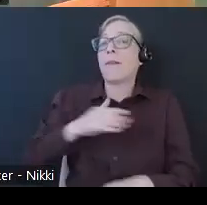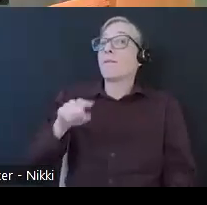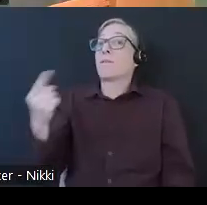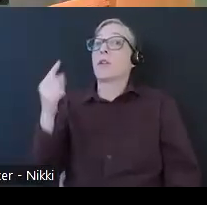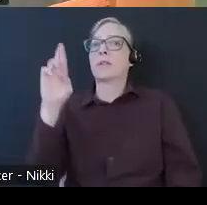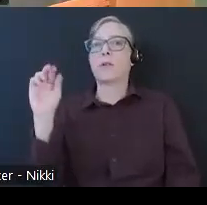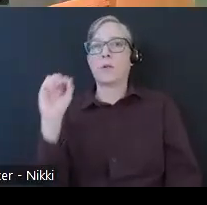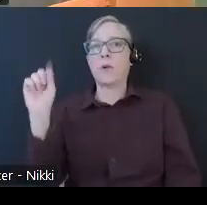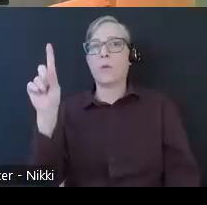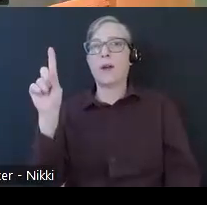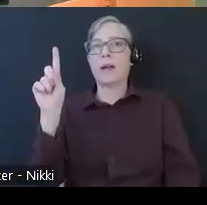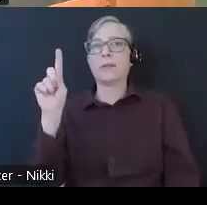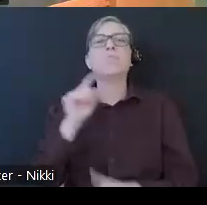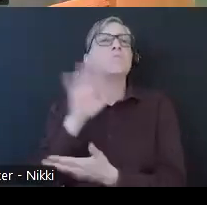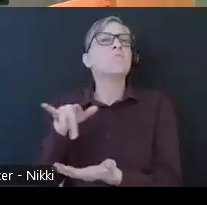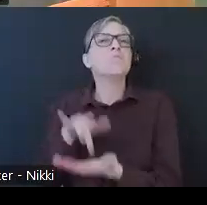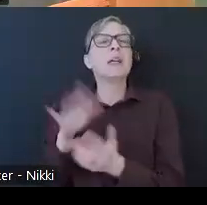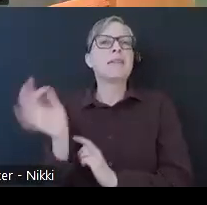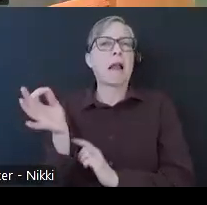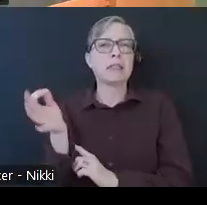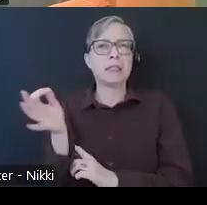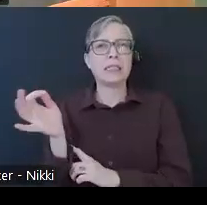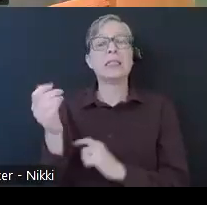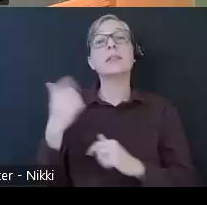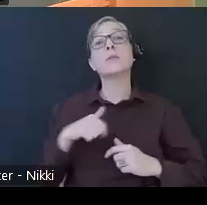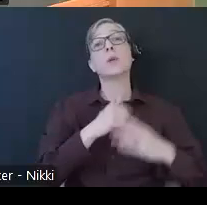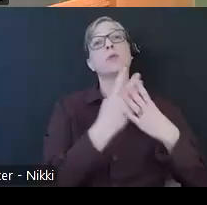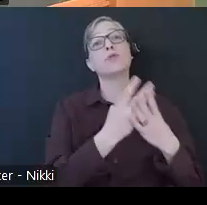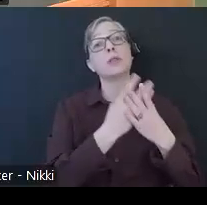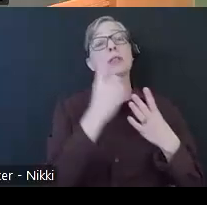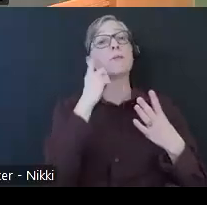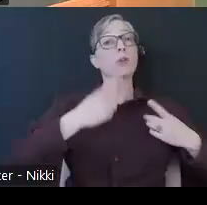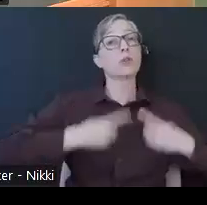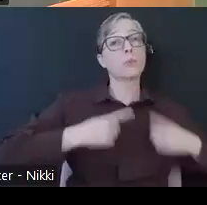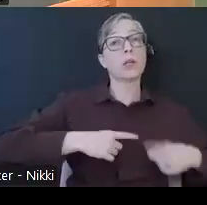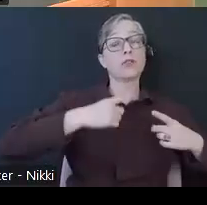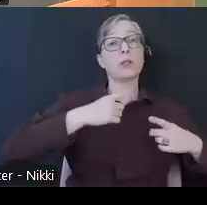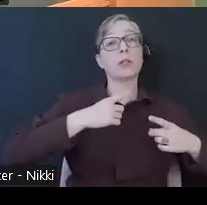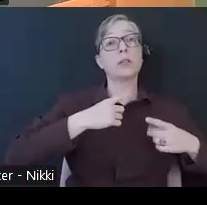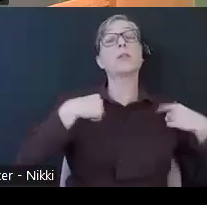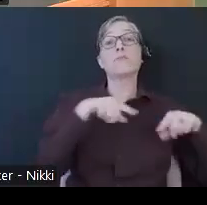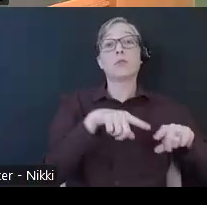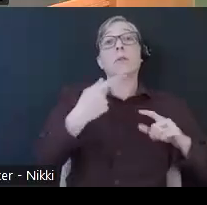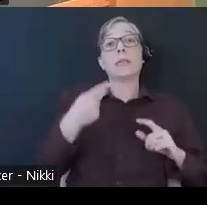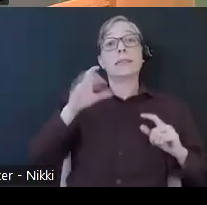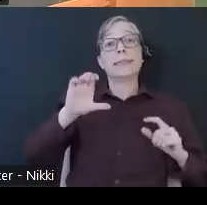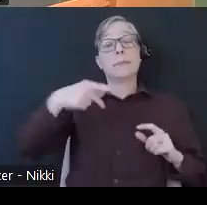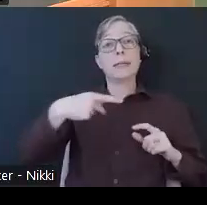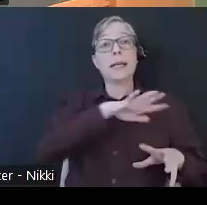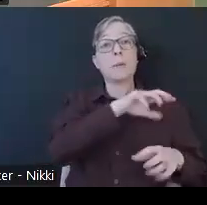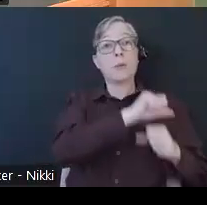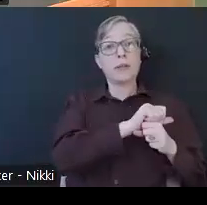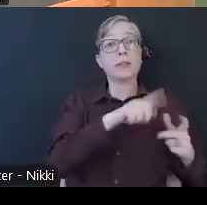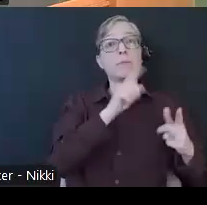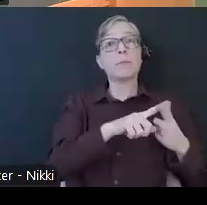we were doing a trial to screen for depression in primary care and then present the evidence to patients, to doctors, primary